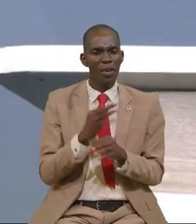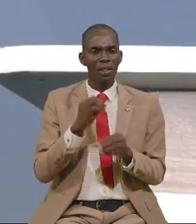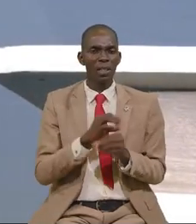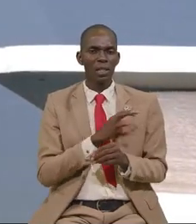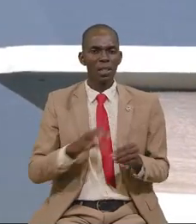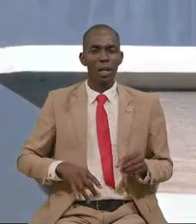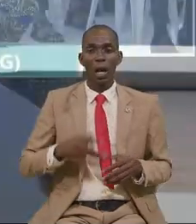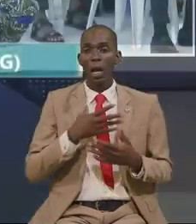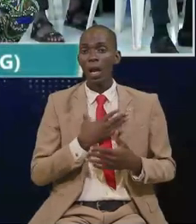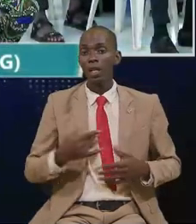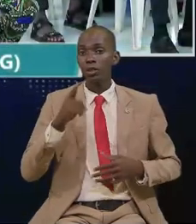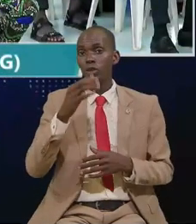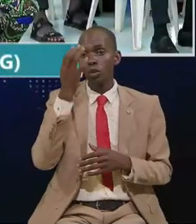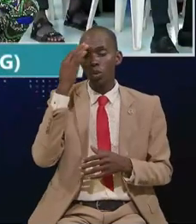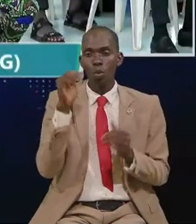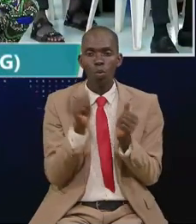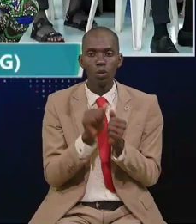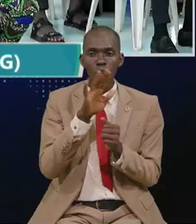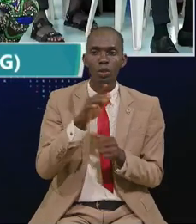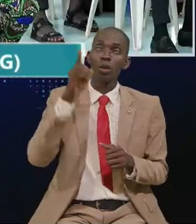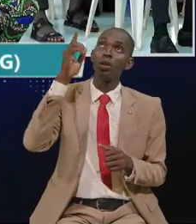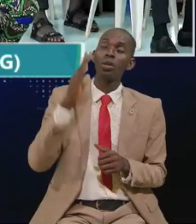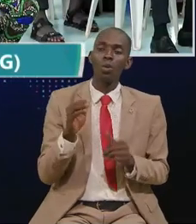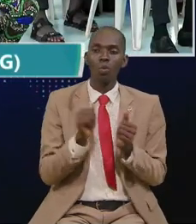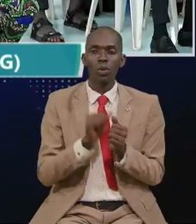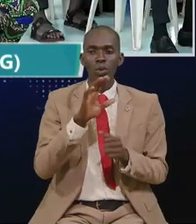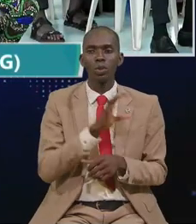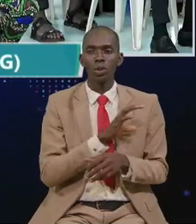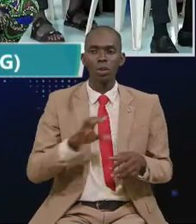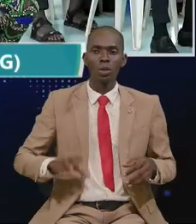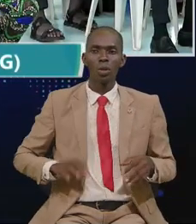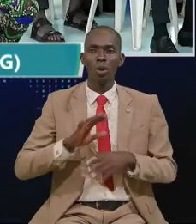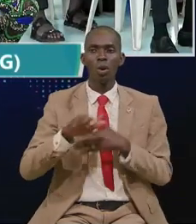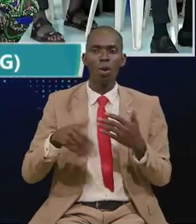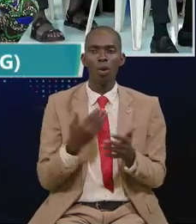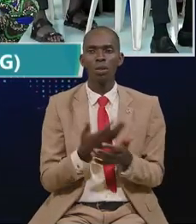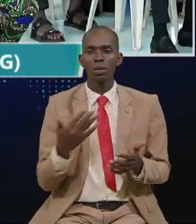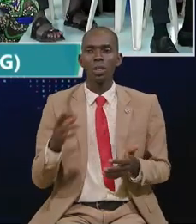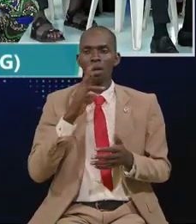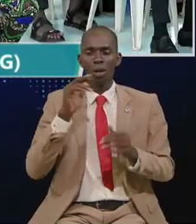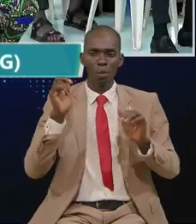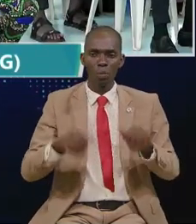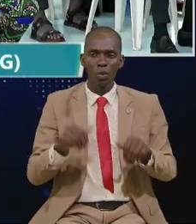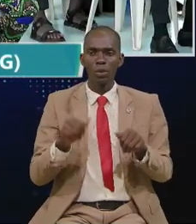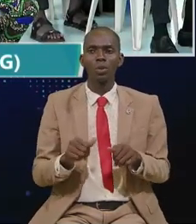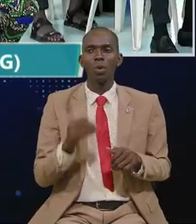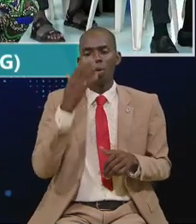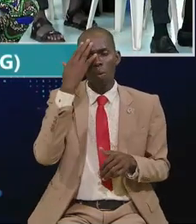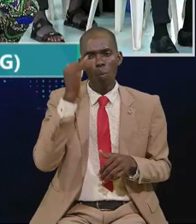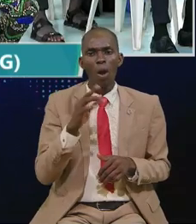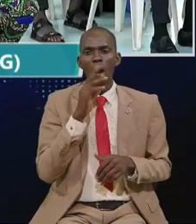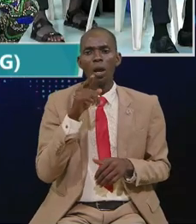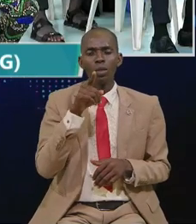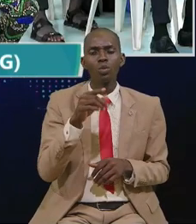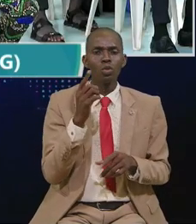know, with your God and with your Christ, all things are possible. Why are you just